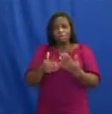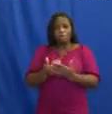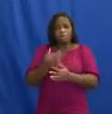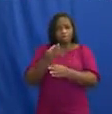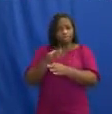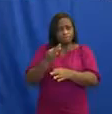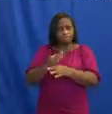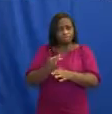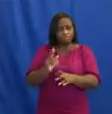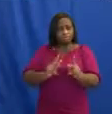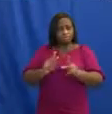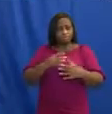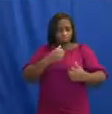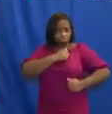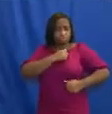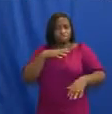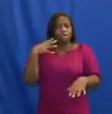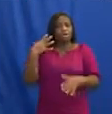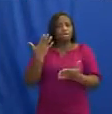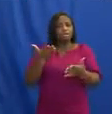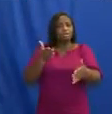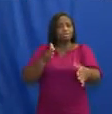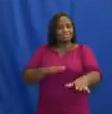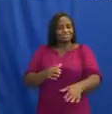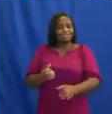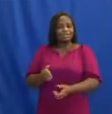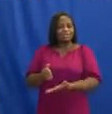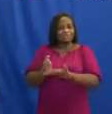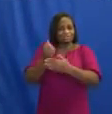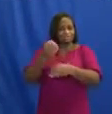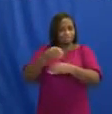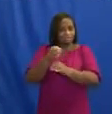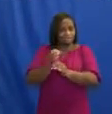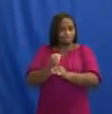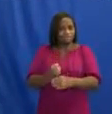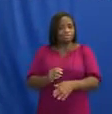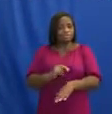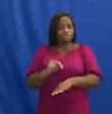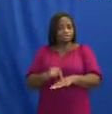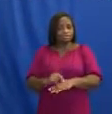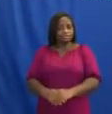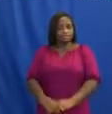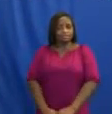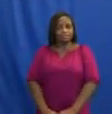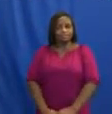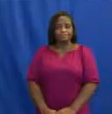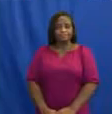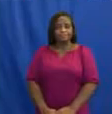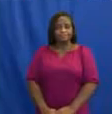of all the faithful departed patriots who helped create our nation.